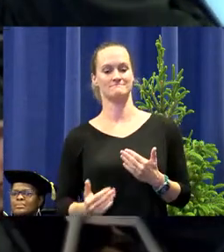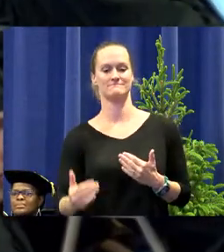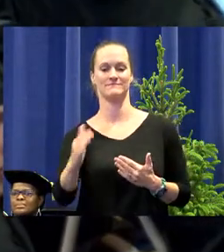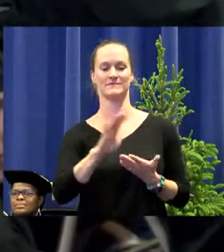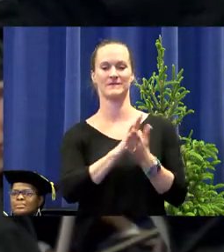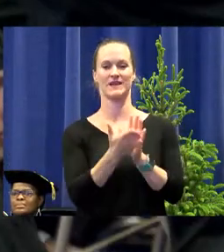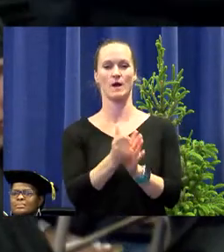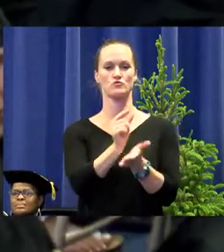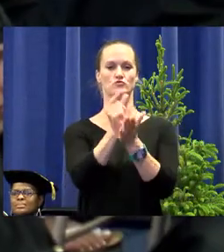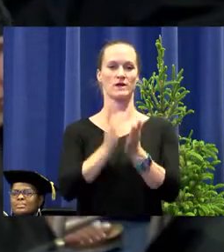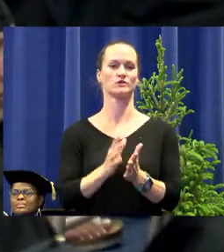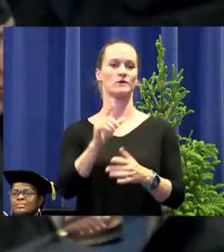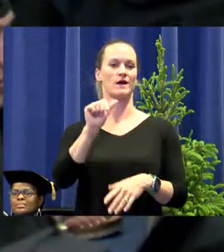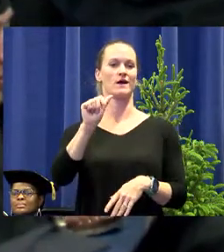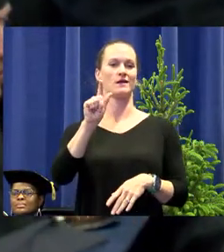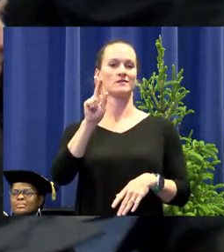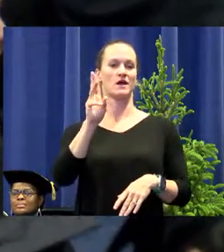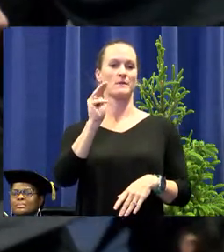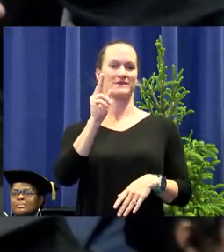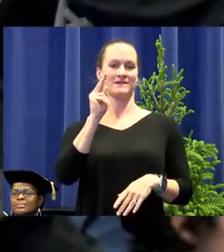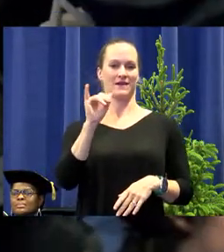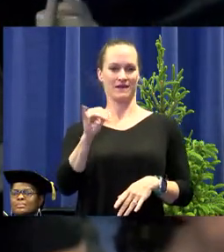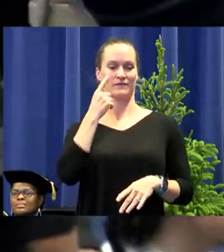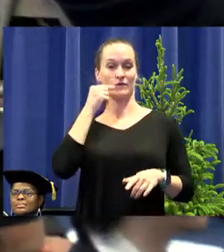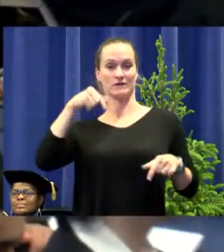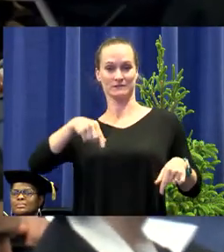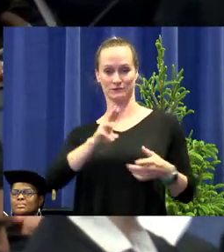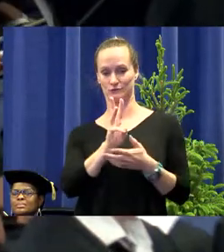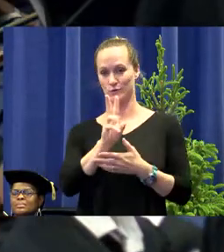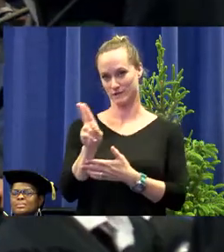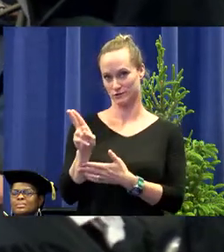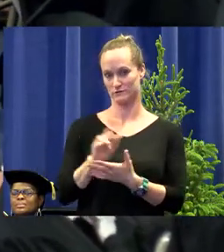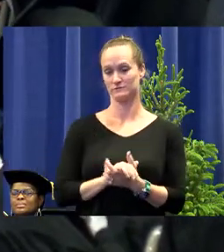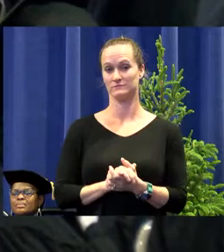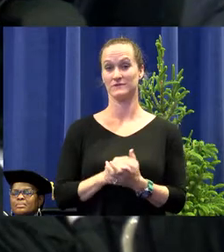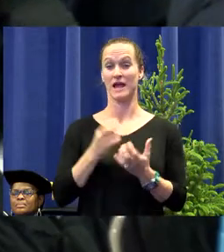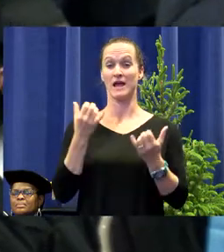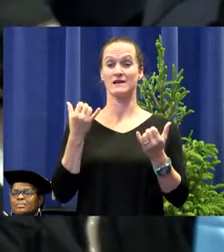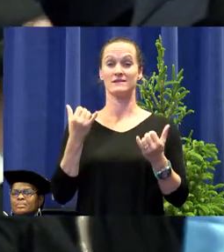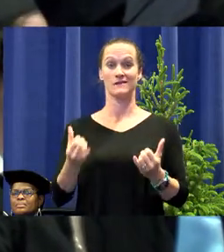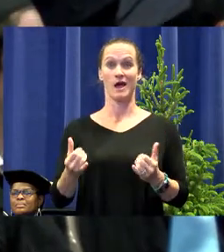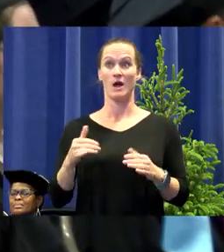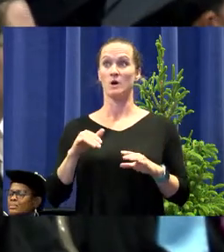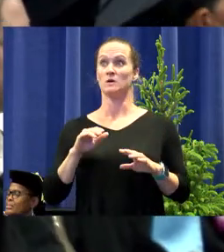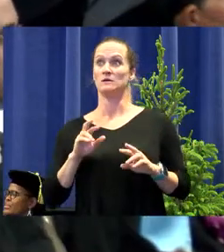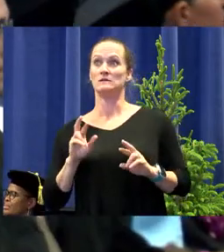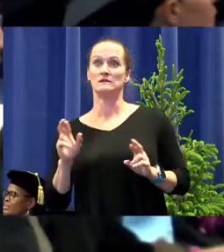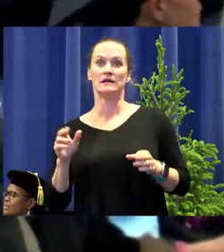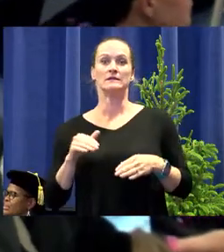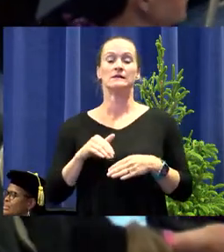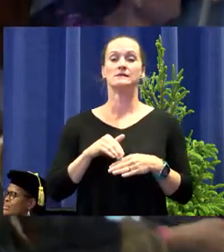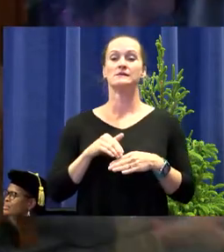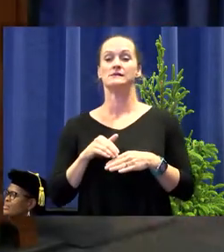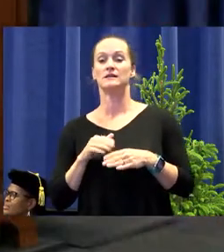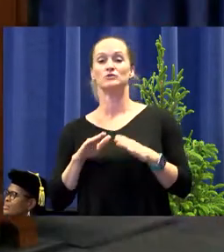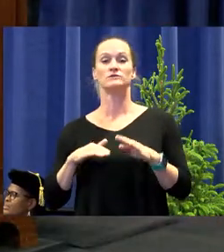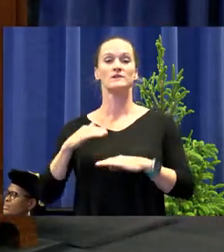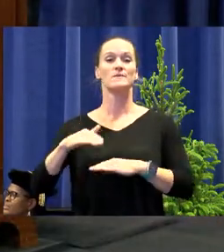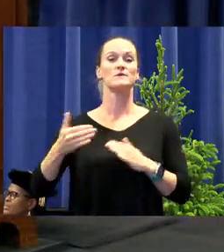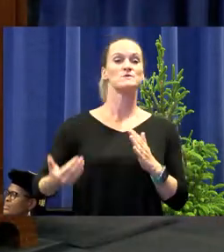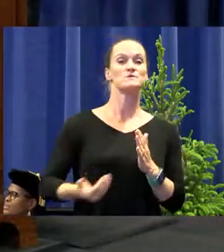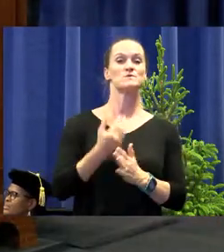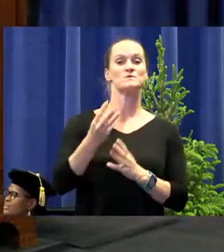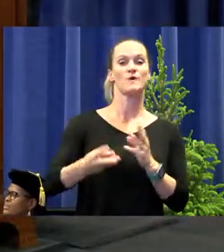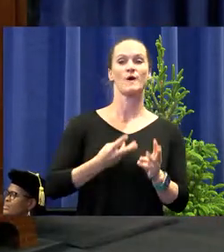esteemed institution. As you stand on the precipice of a world full of possibilities, remember that this is